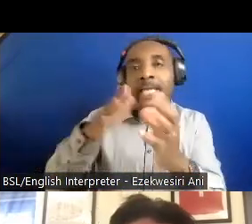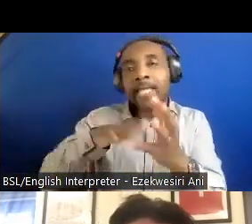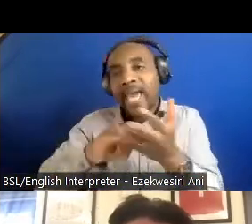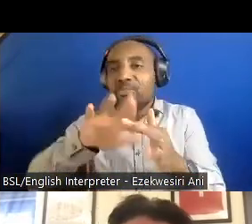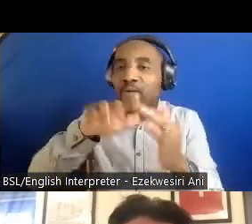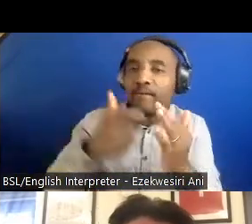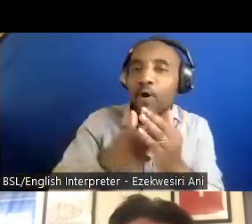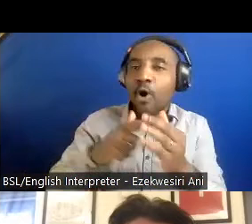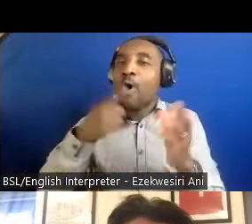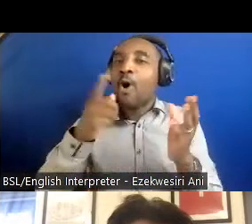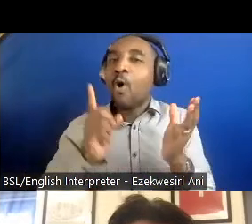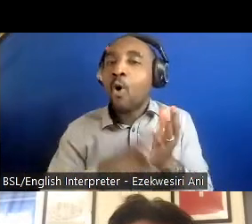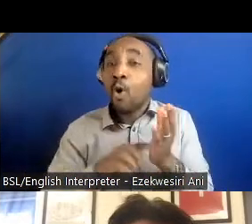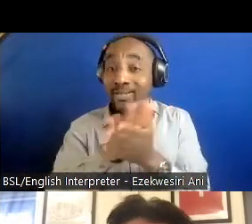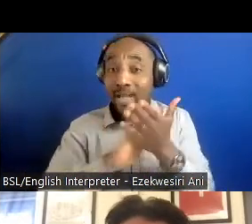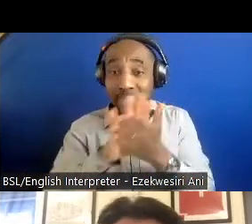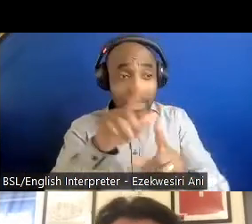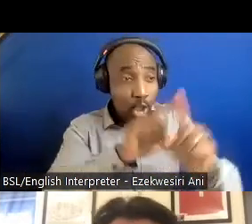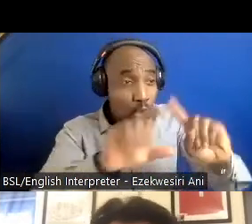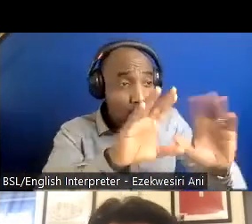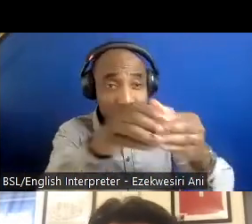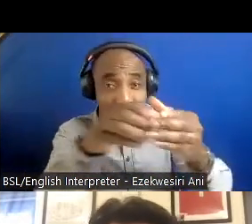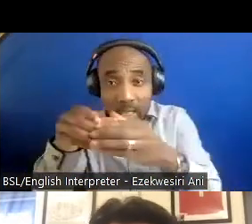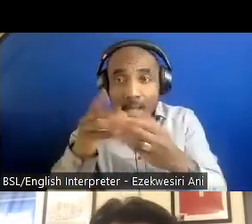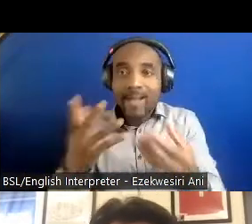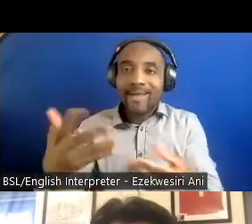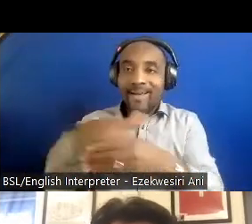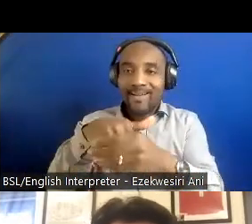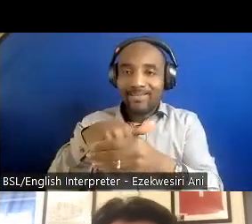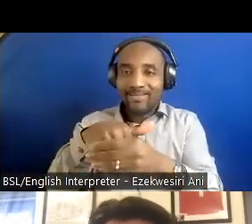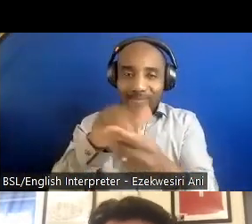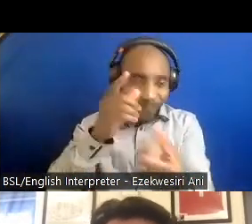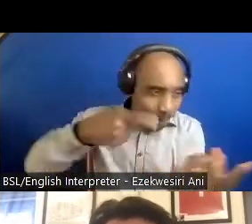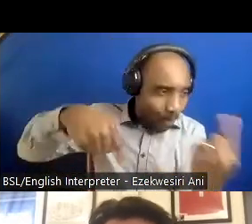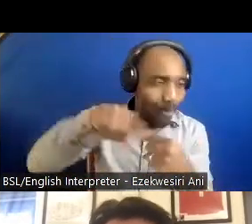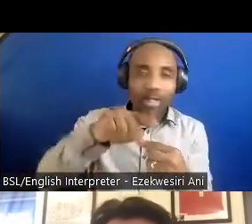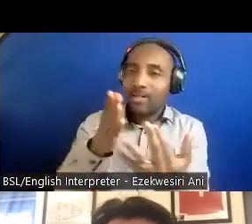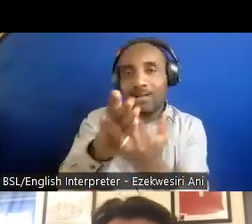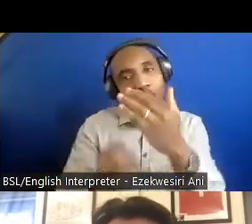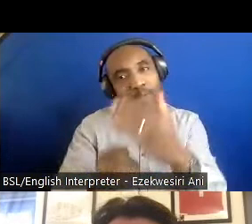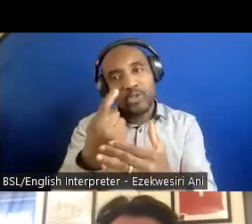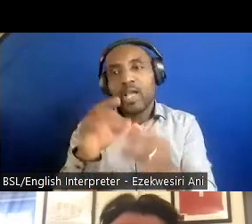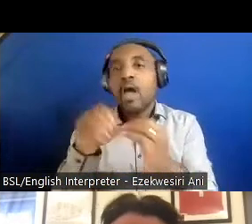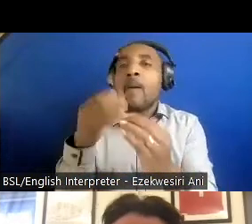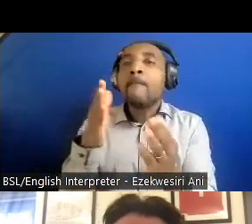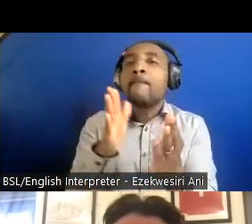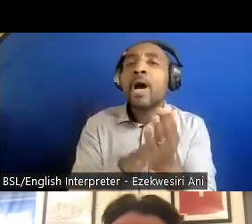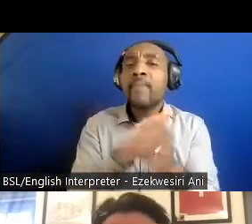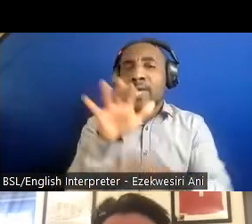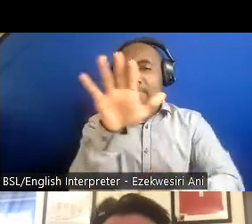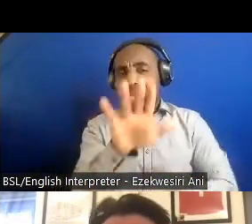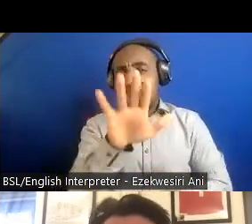to access the opportunities and benefits that the Games will provide. And Birmingham is home to a huge number